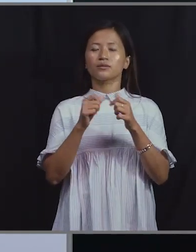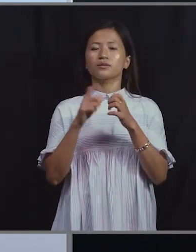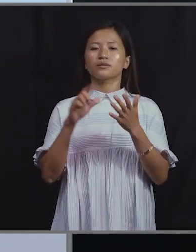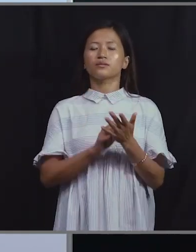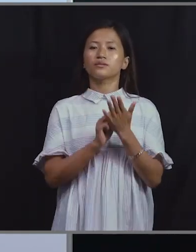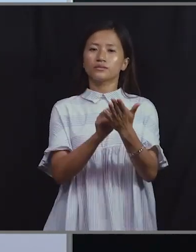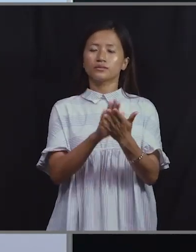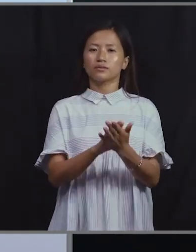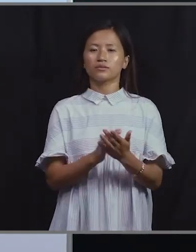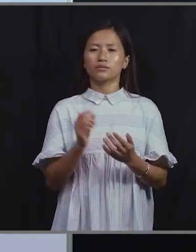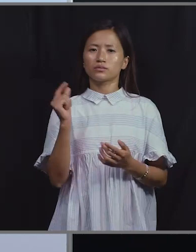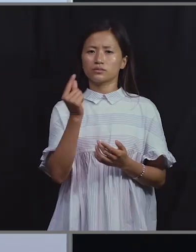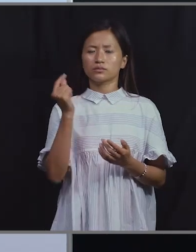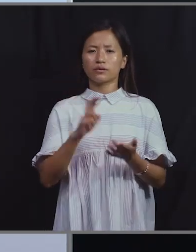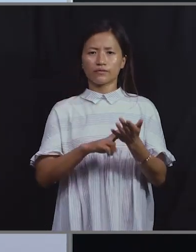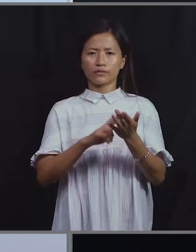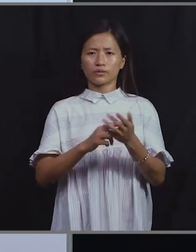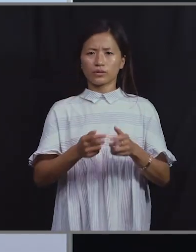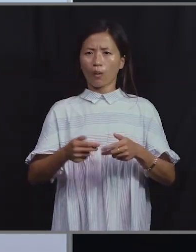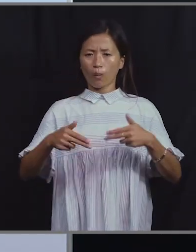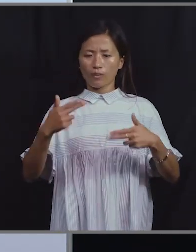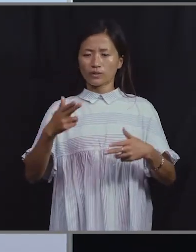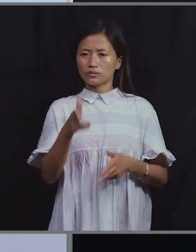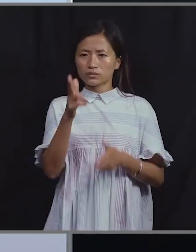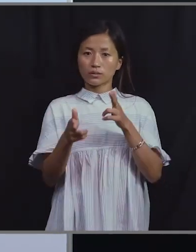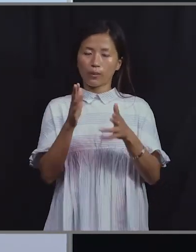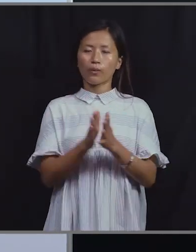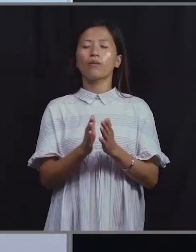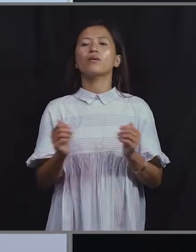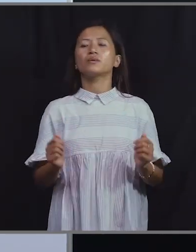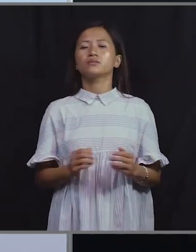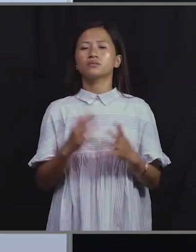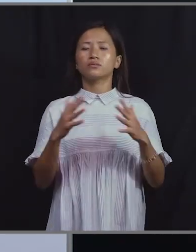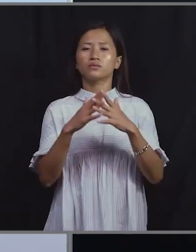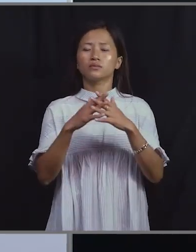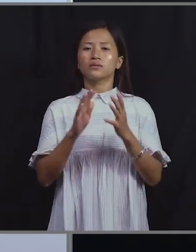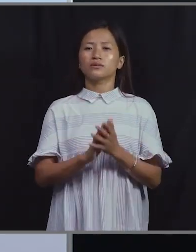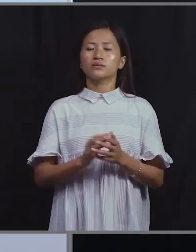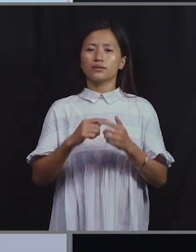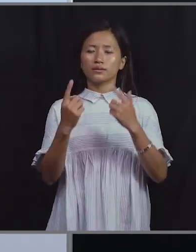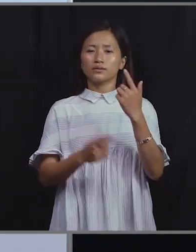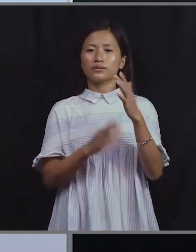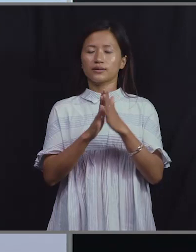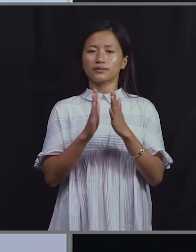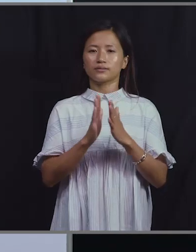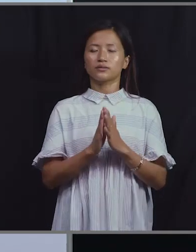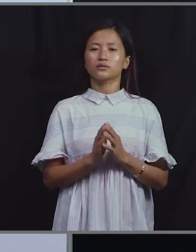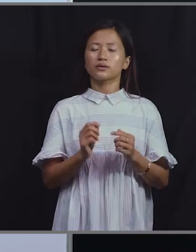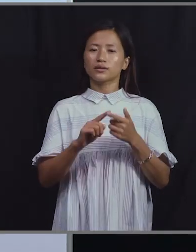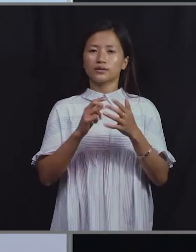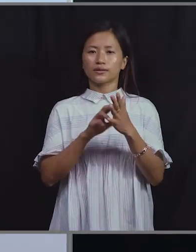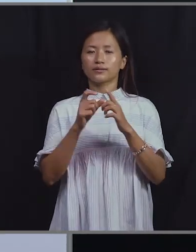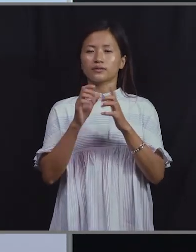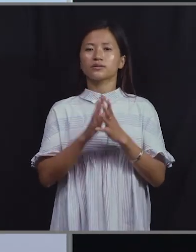of nuclear weapons. Number 3, N, E and the N, and racial